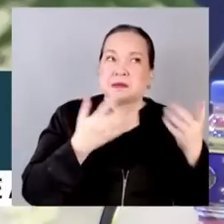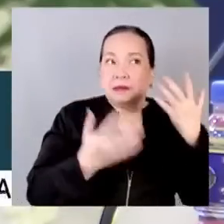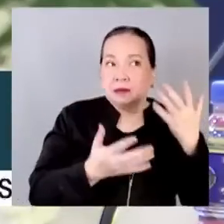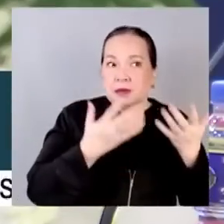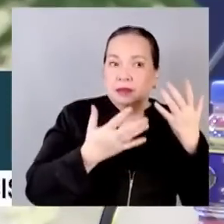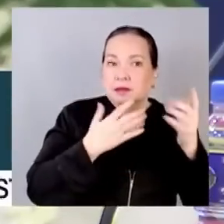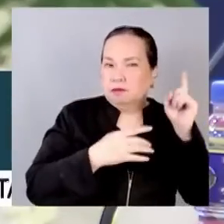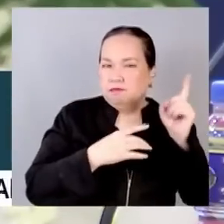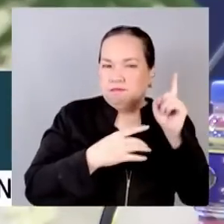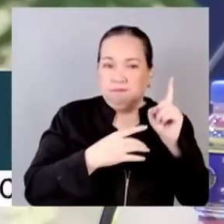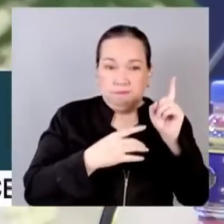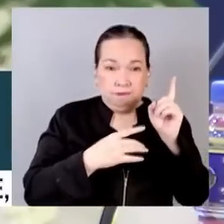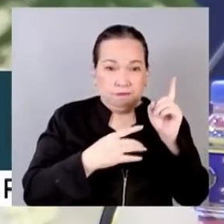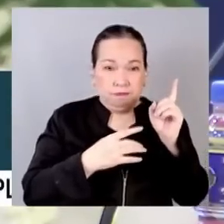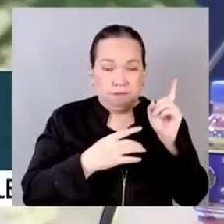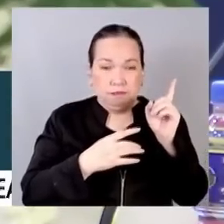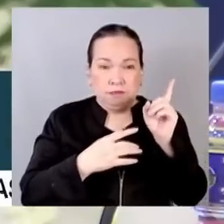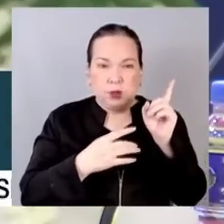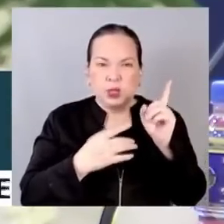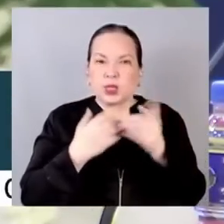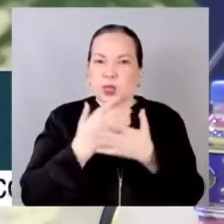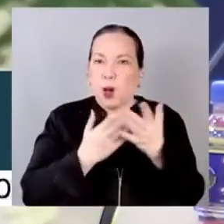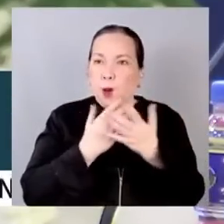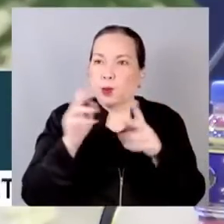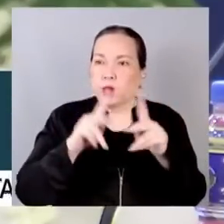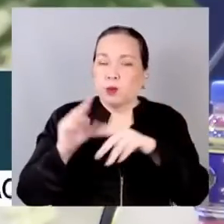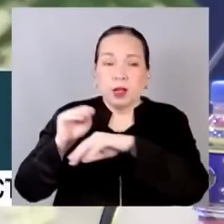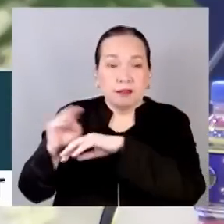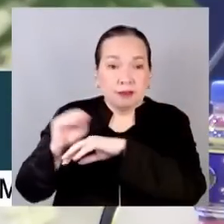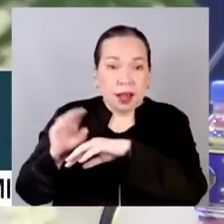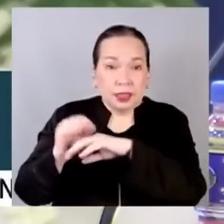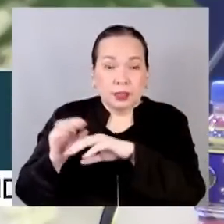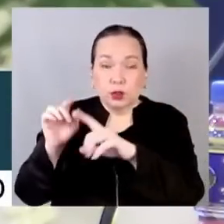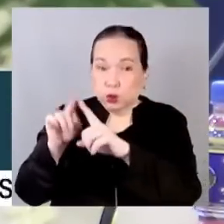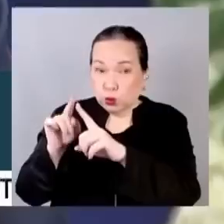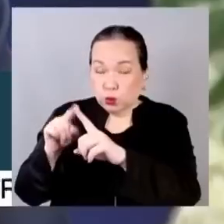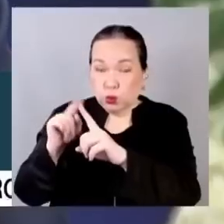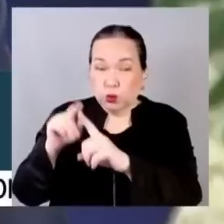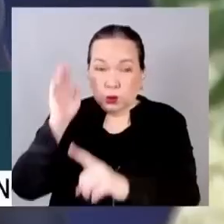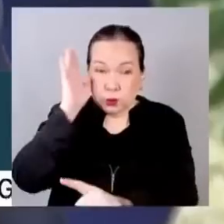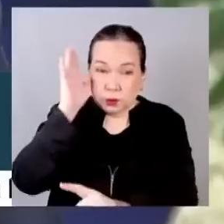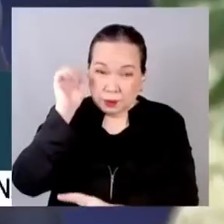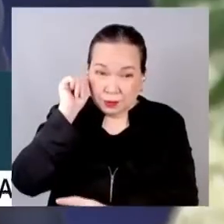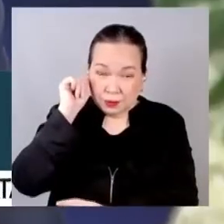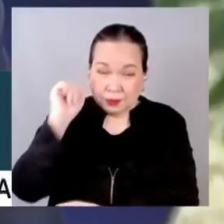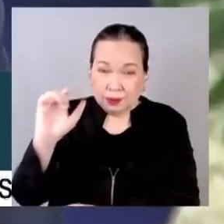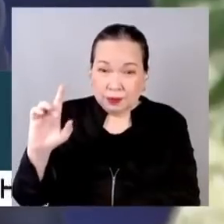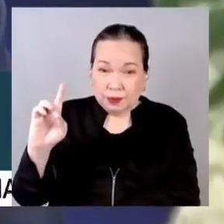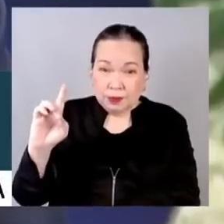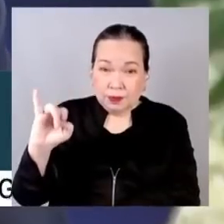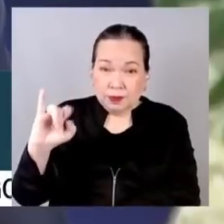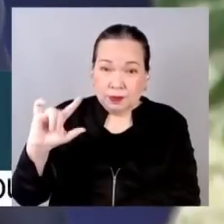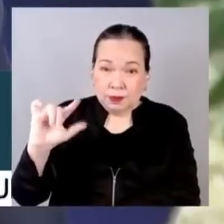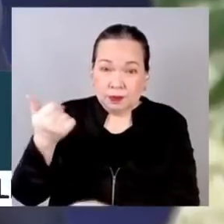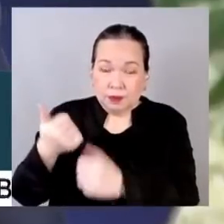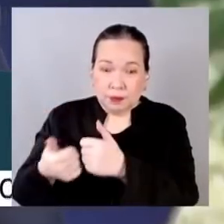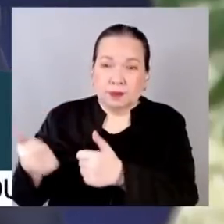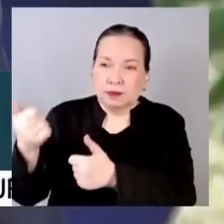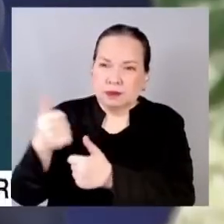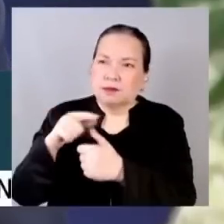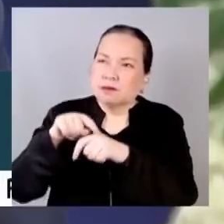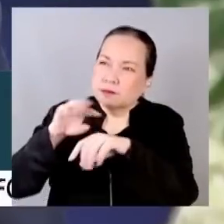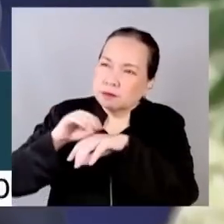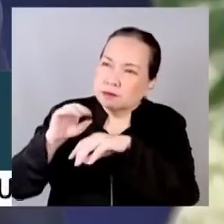maybe some of the people advising telling Secretary Abalos certain things about the